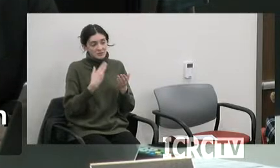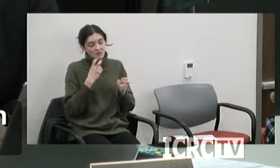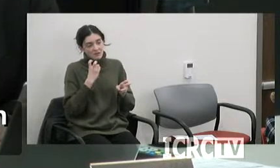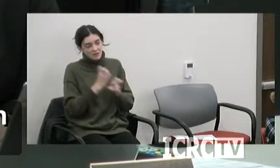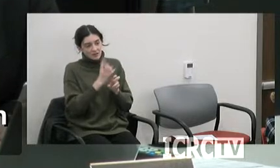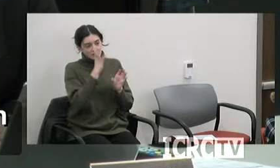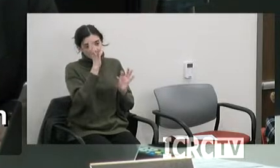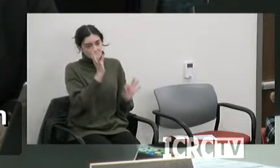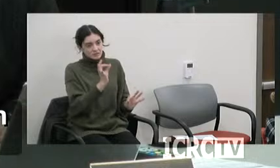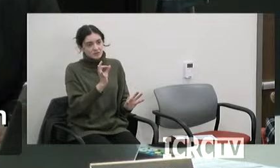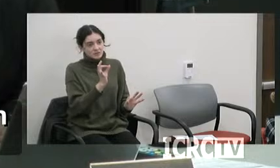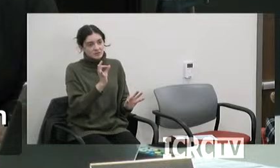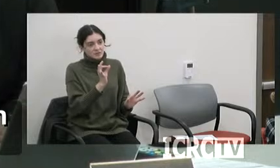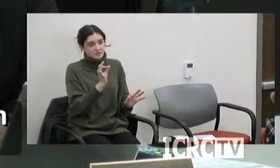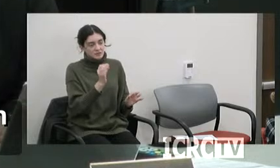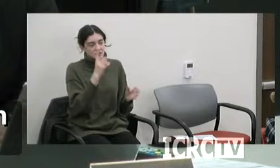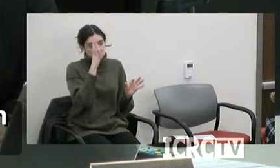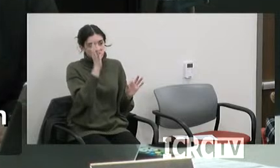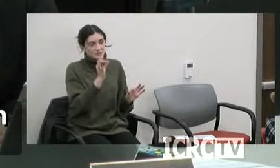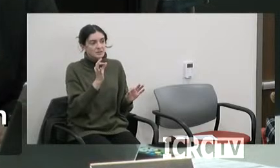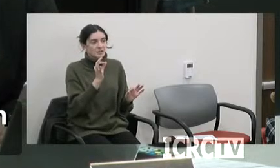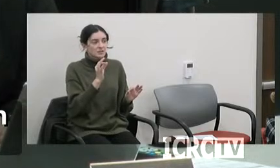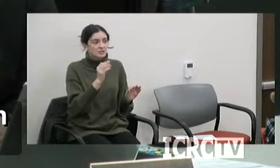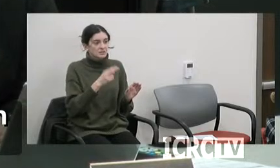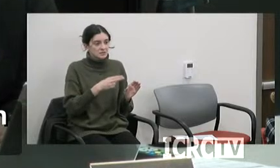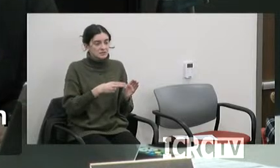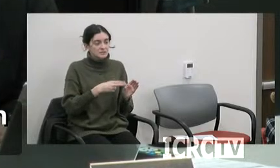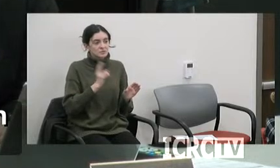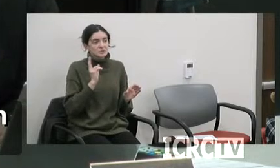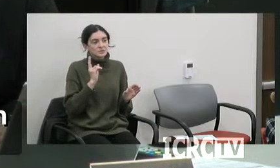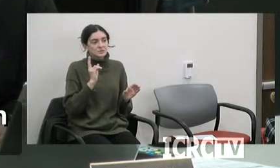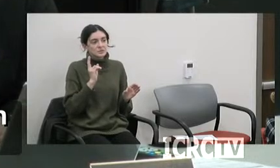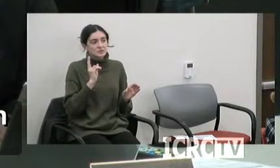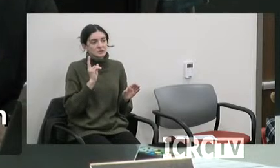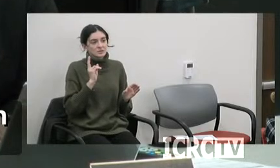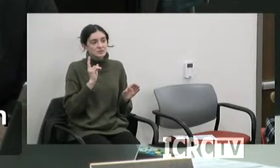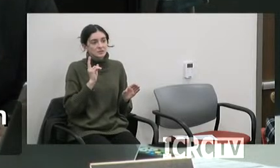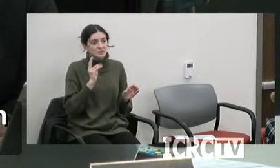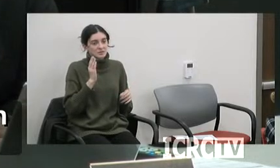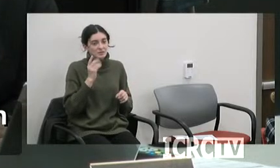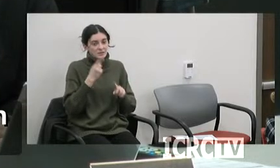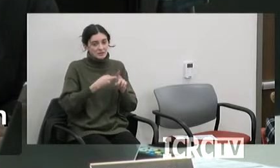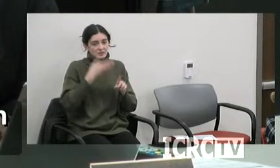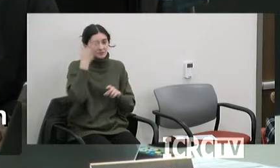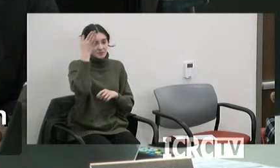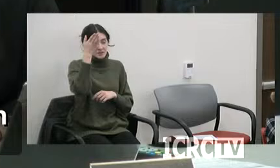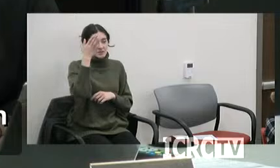to resign my position. You'll see that on the agenda in January.